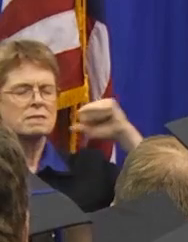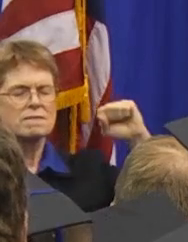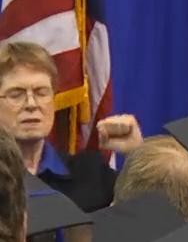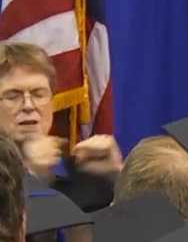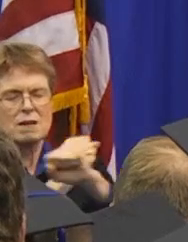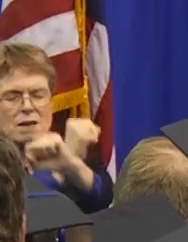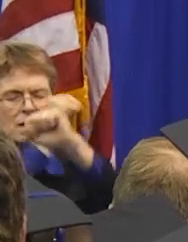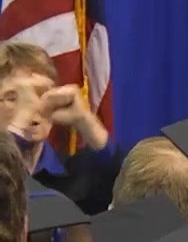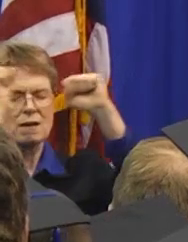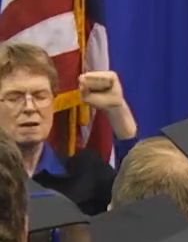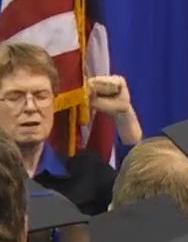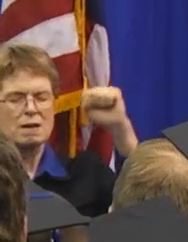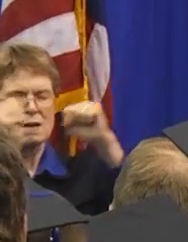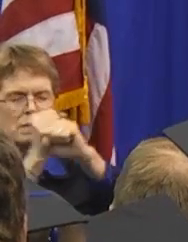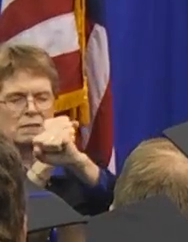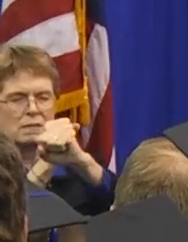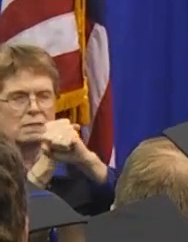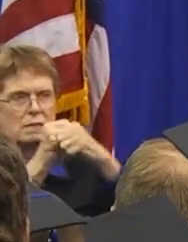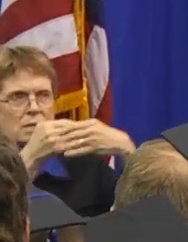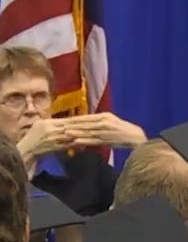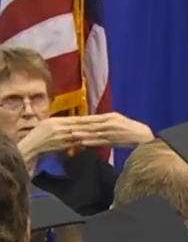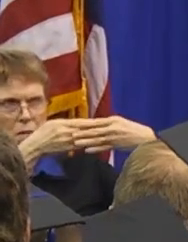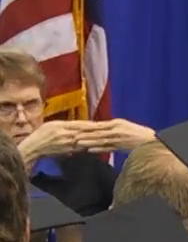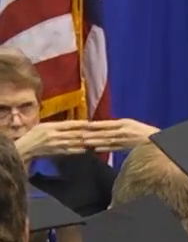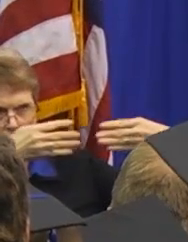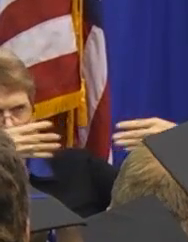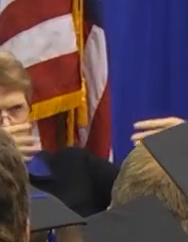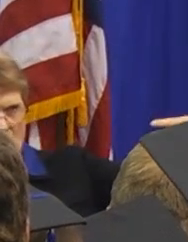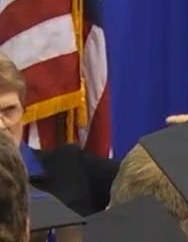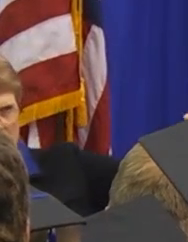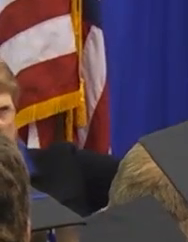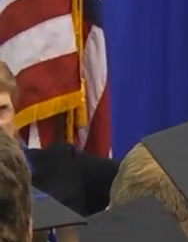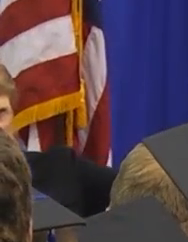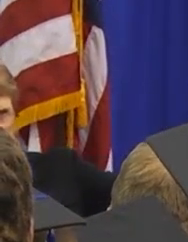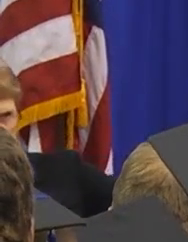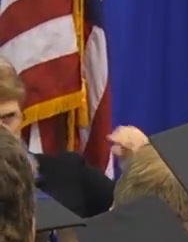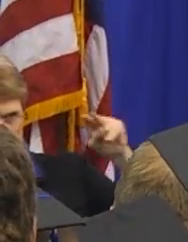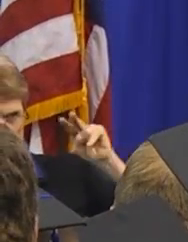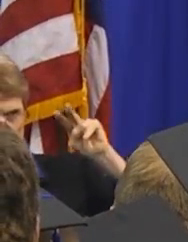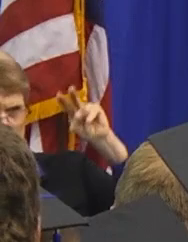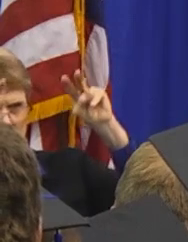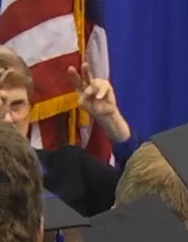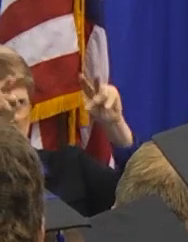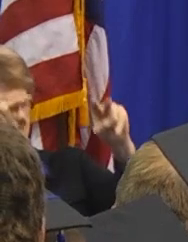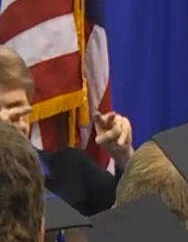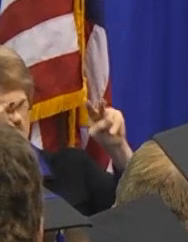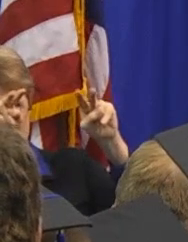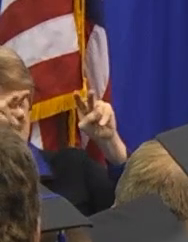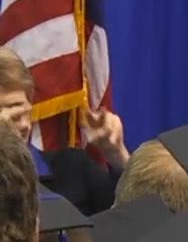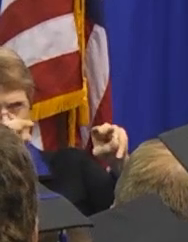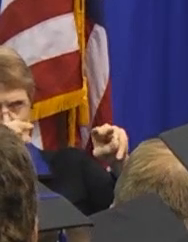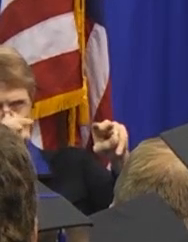perilous fight. Oh, the ramparts we